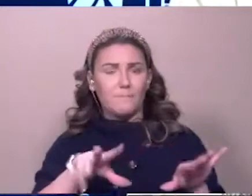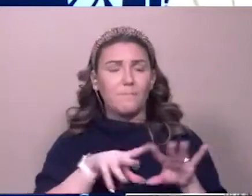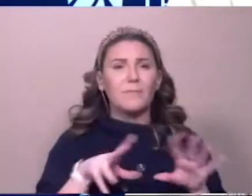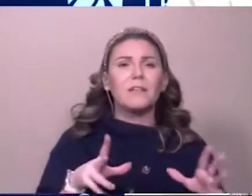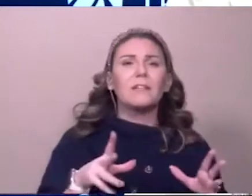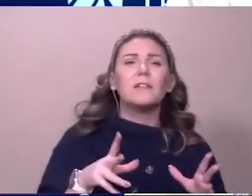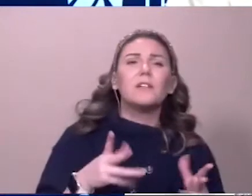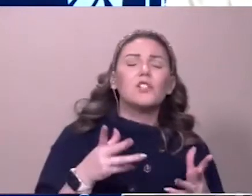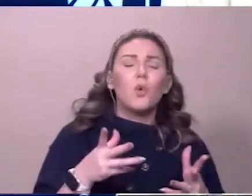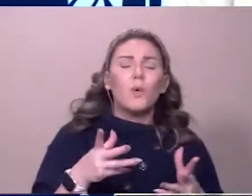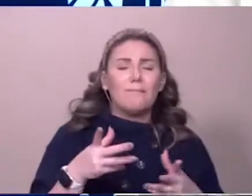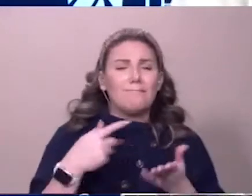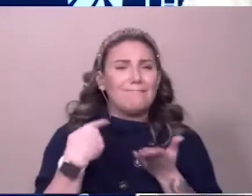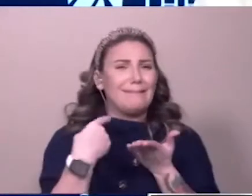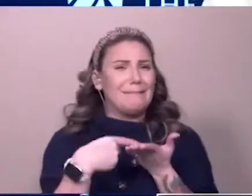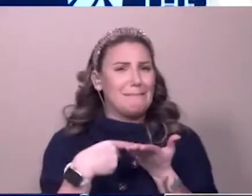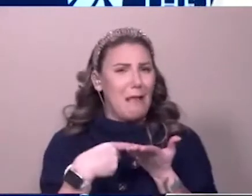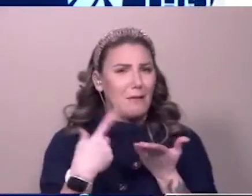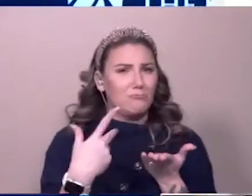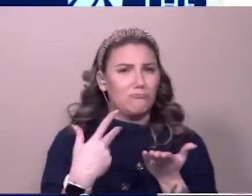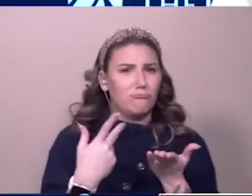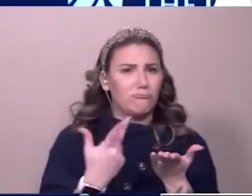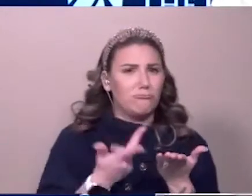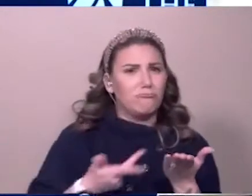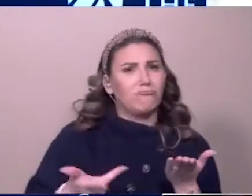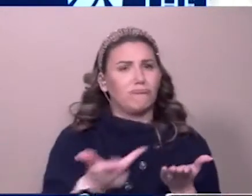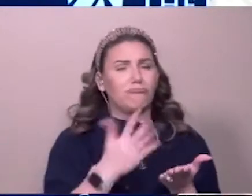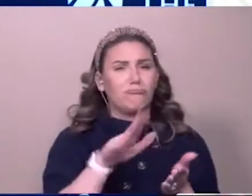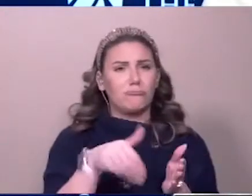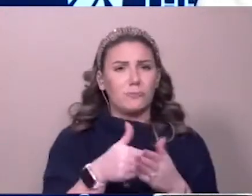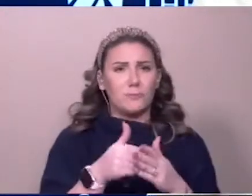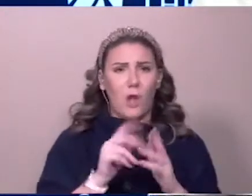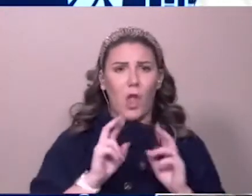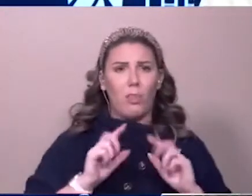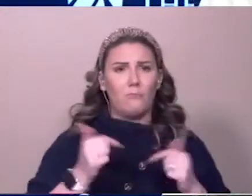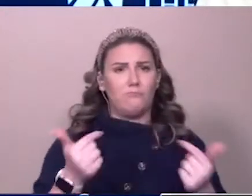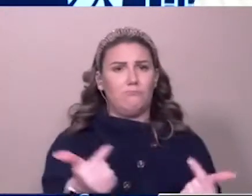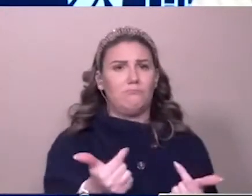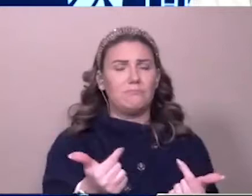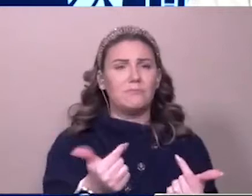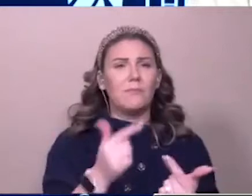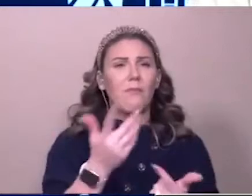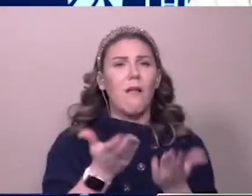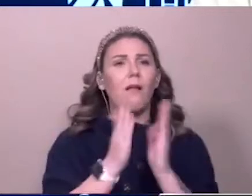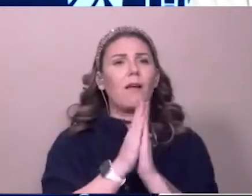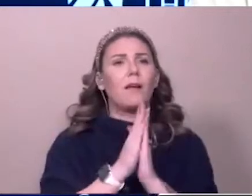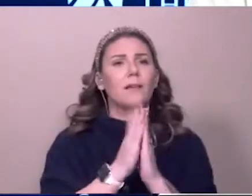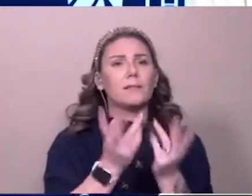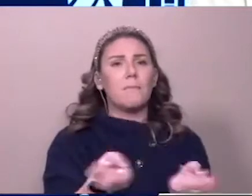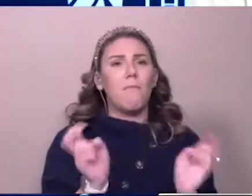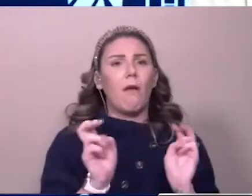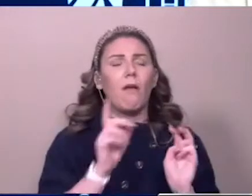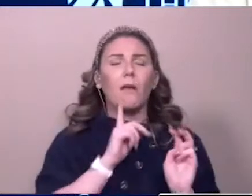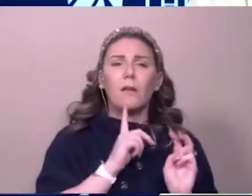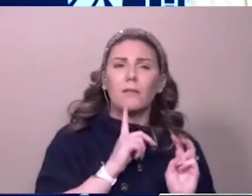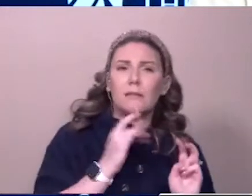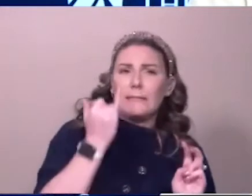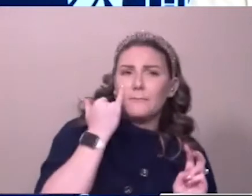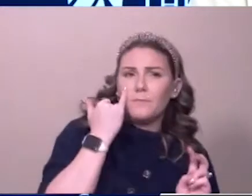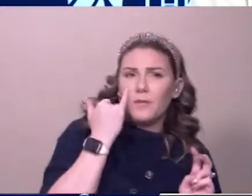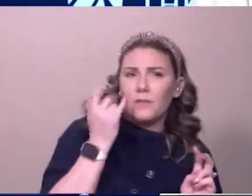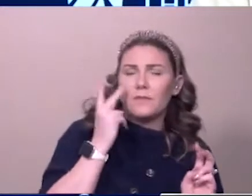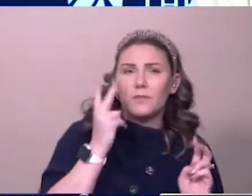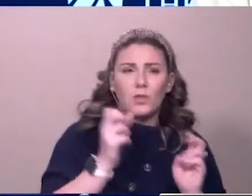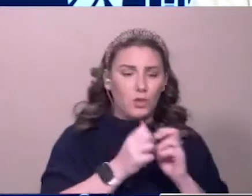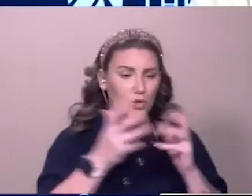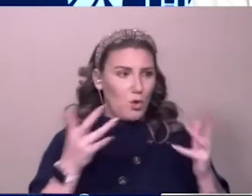insider discussion, if you will, has been, and I'm going to turn to our panel here in just a minute, has been whether or not we've seen so